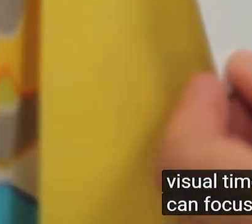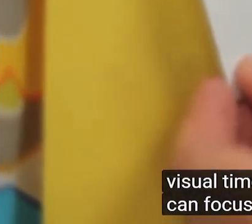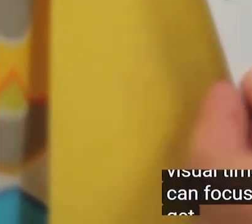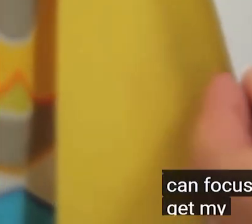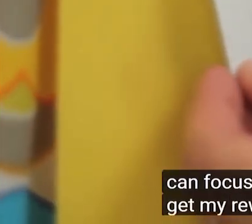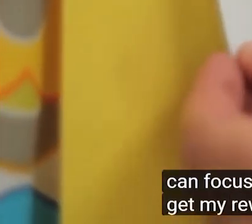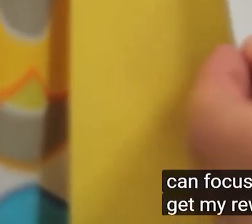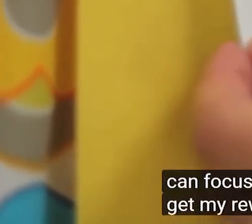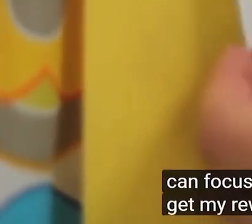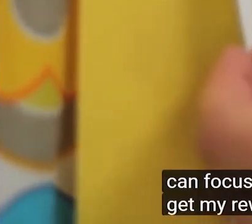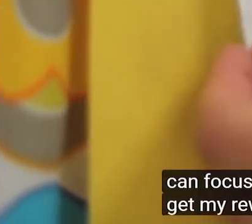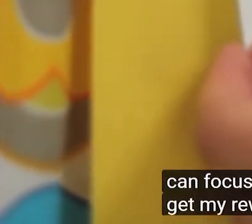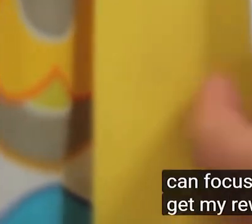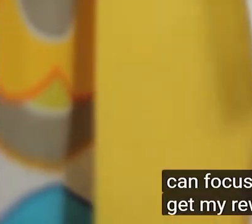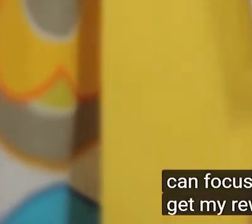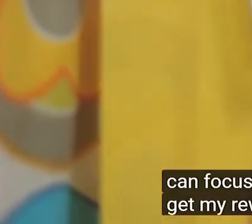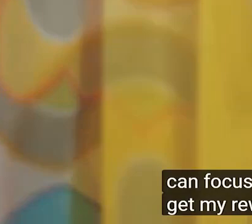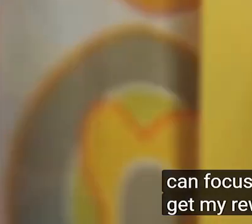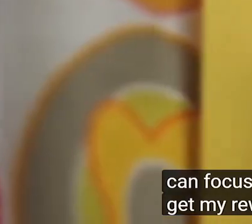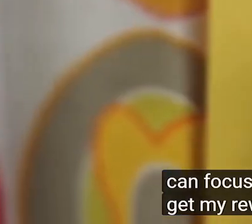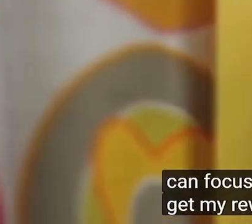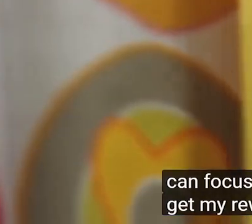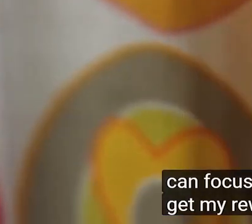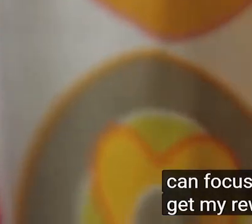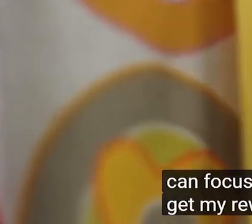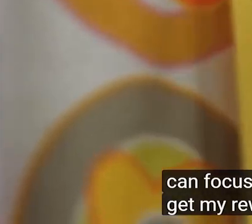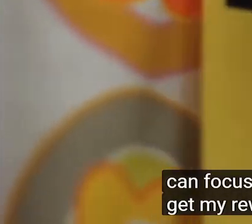And I can get my reward later.